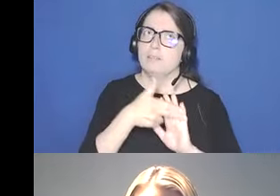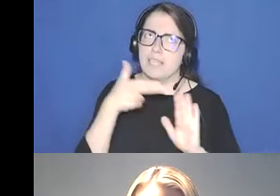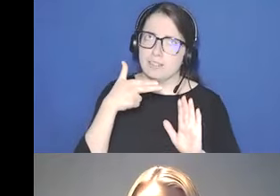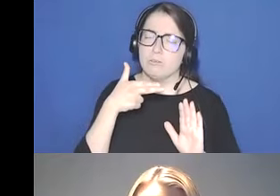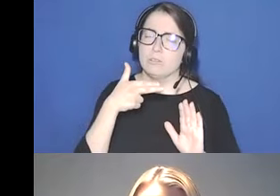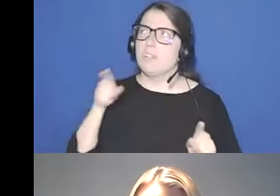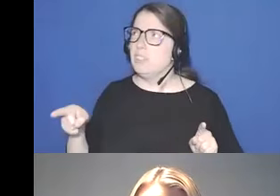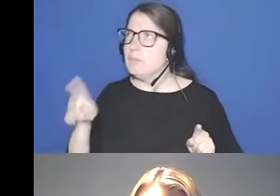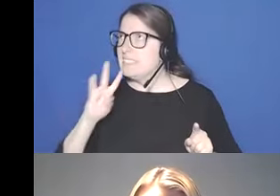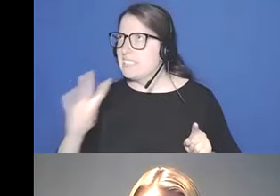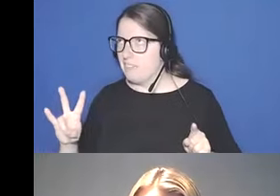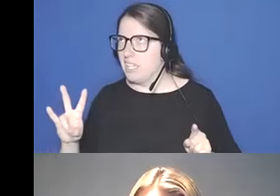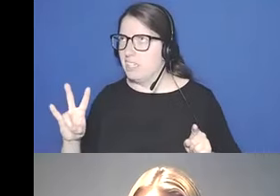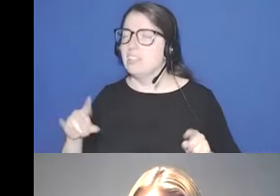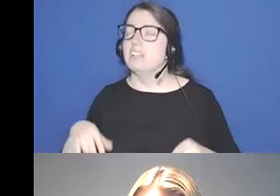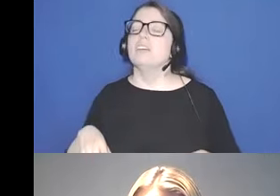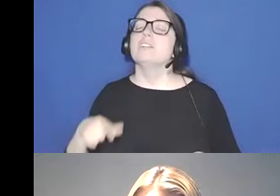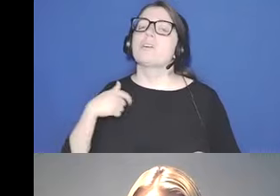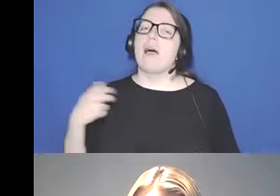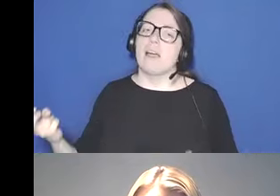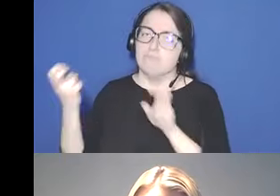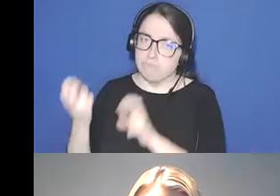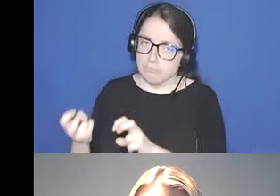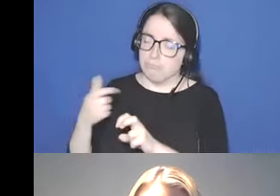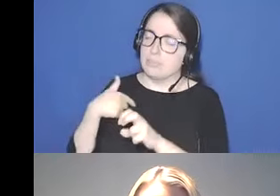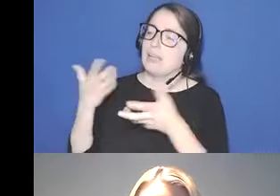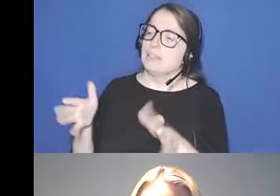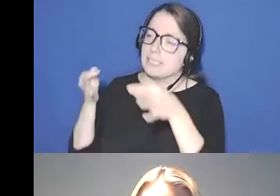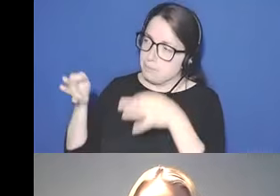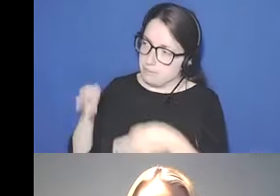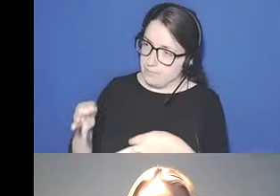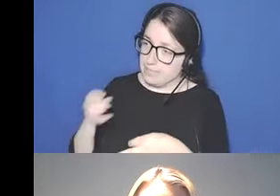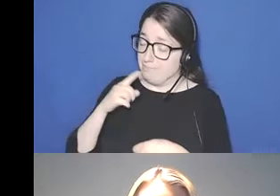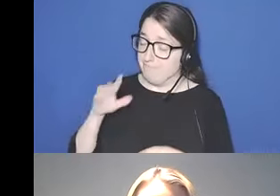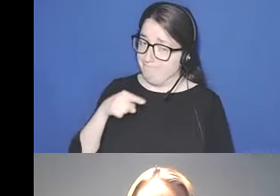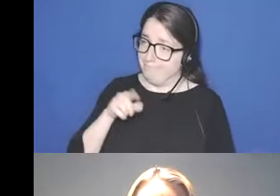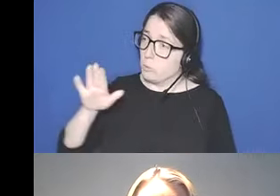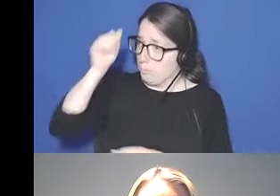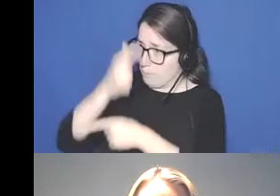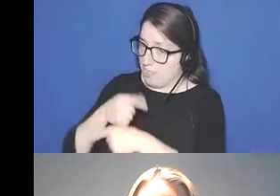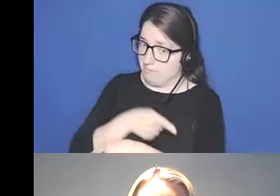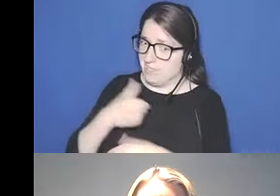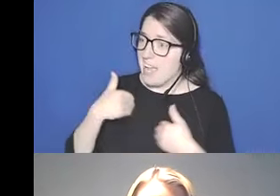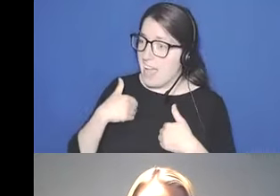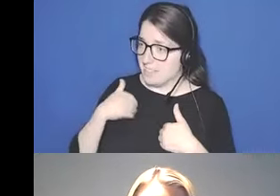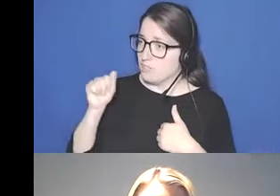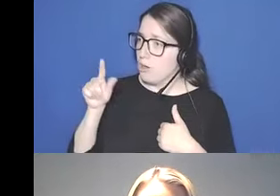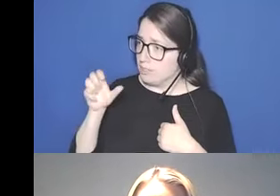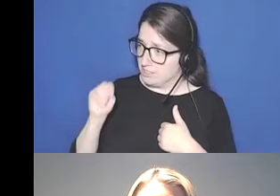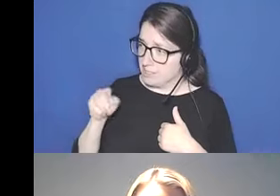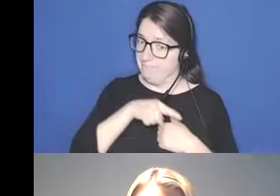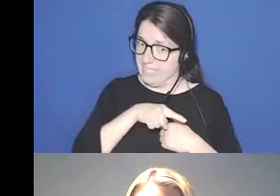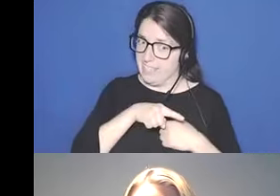7. I sat down and I explained to him, your brother has autism. He's going to have some challenges. He sees the